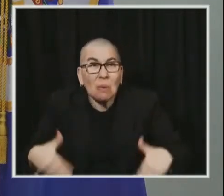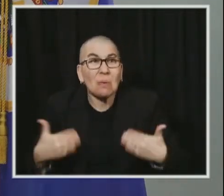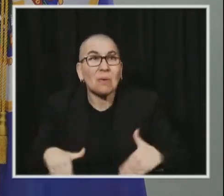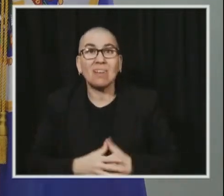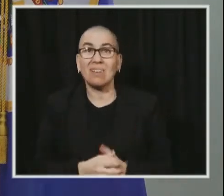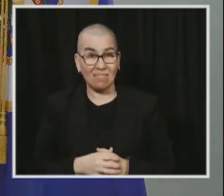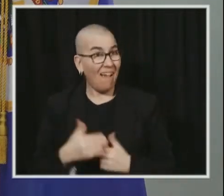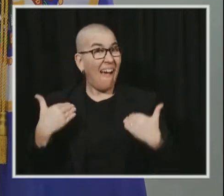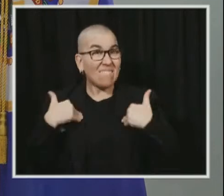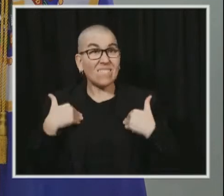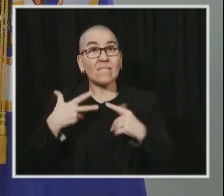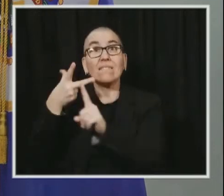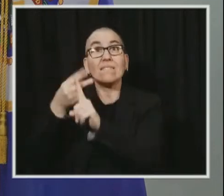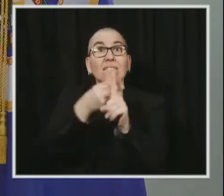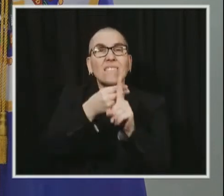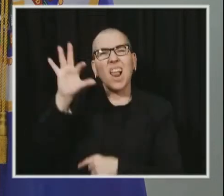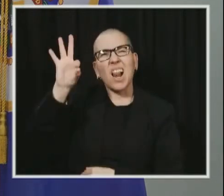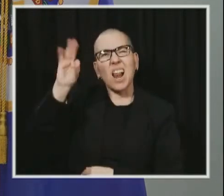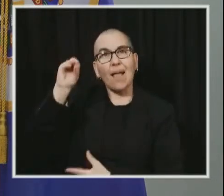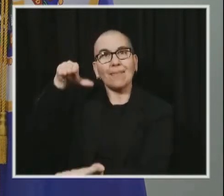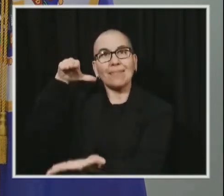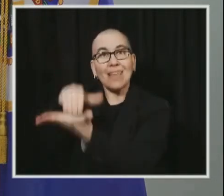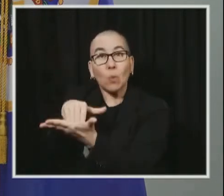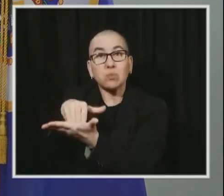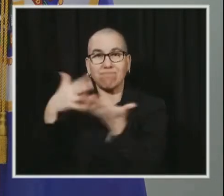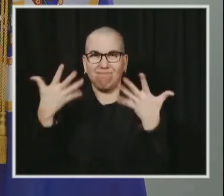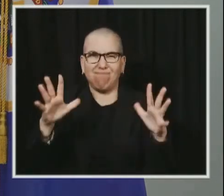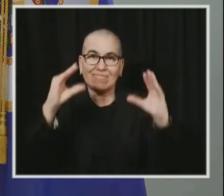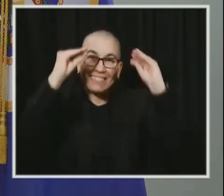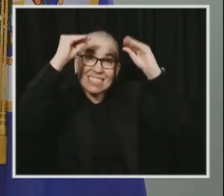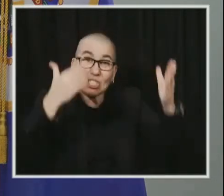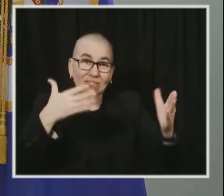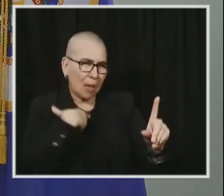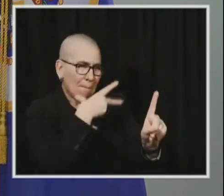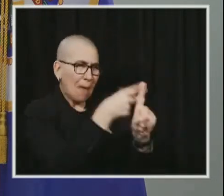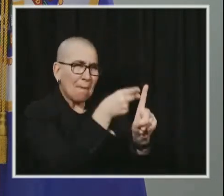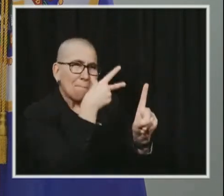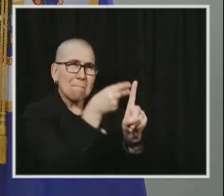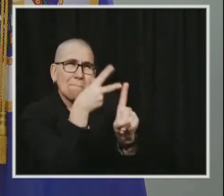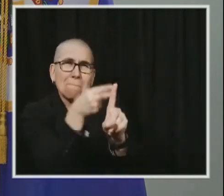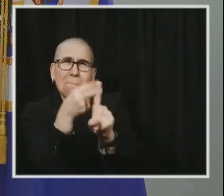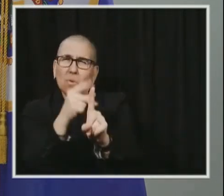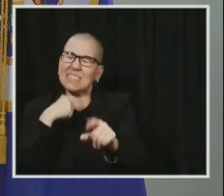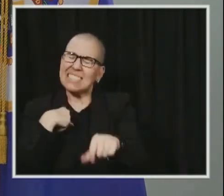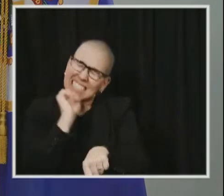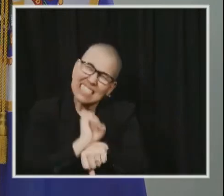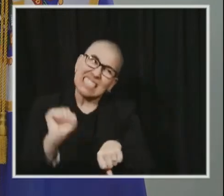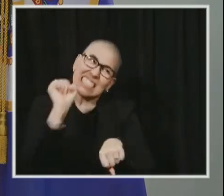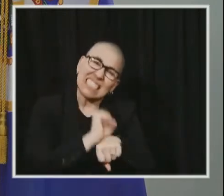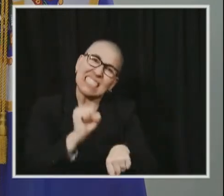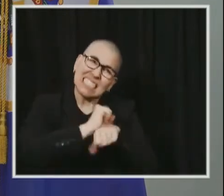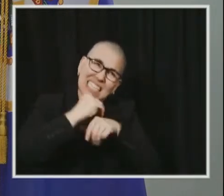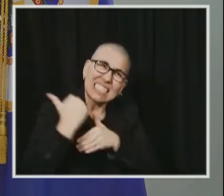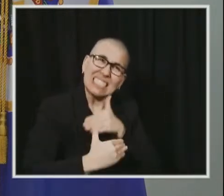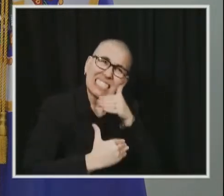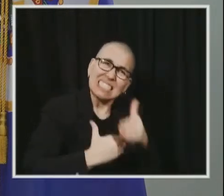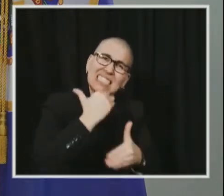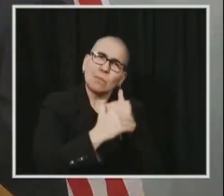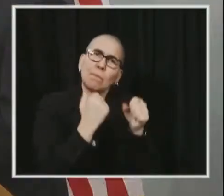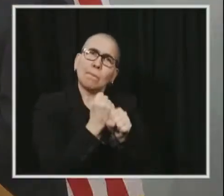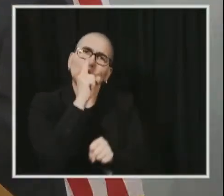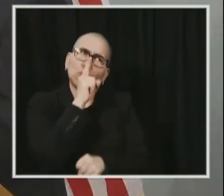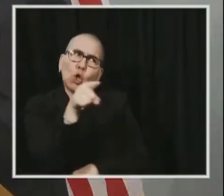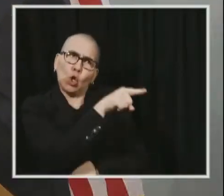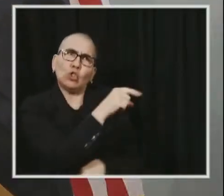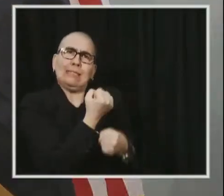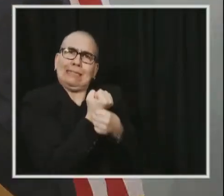over 90,000 of our educators who are back in doing that hard work and at the same time making sure they're safe.